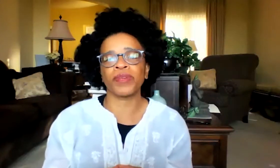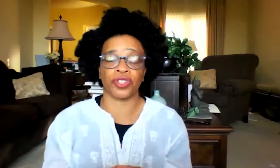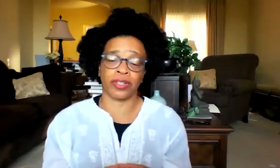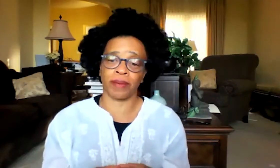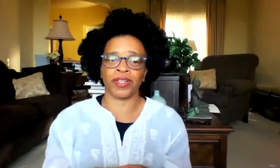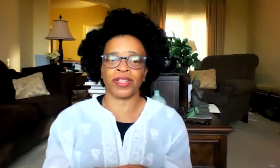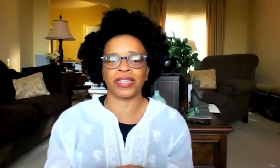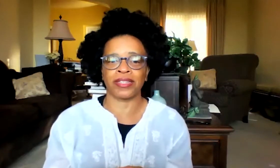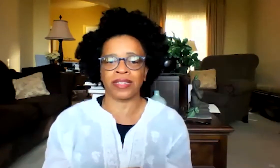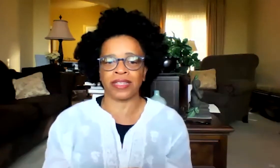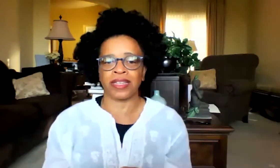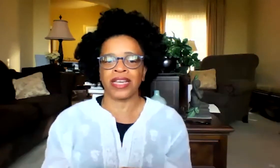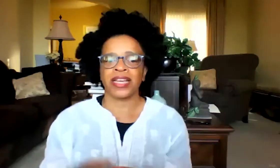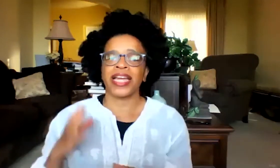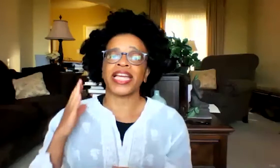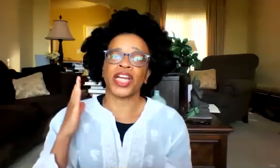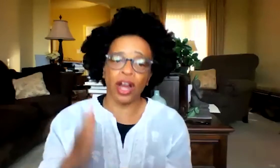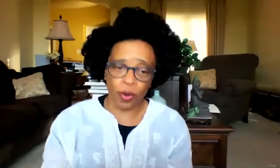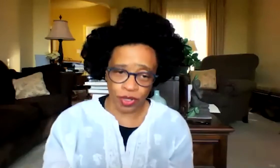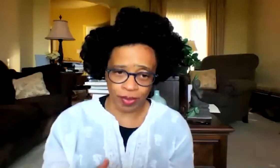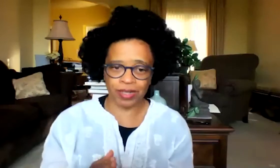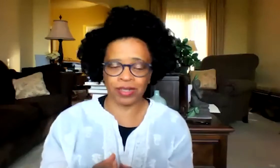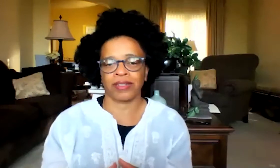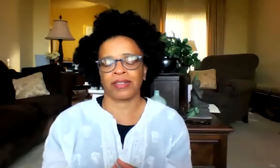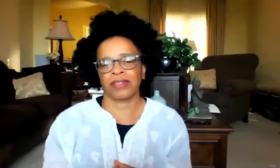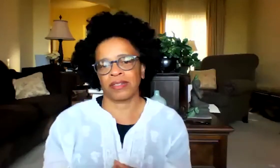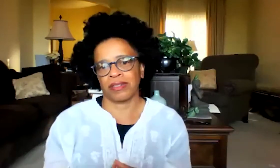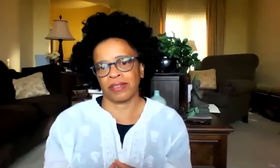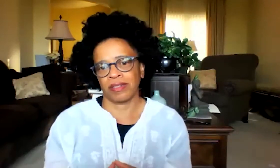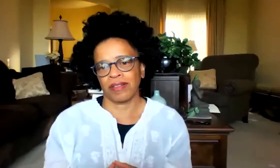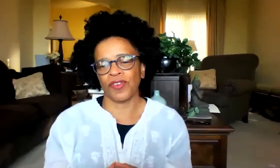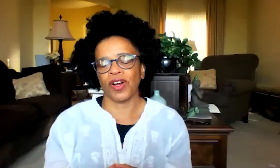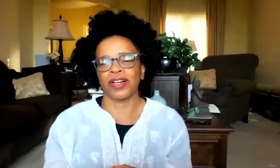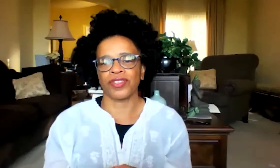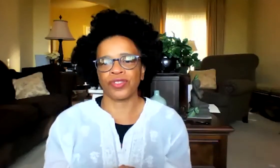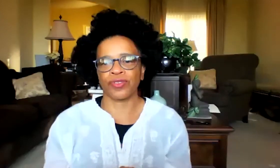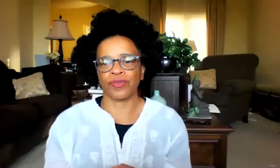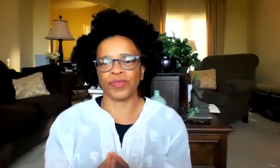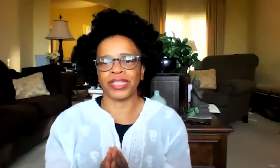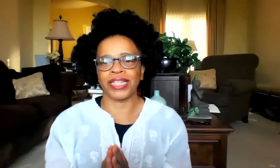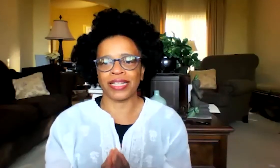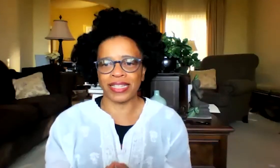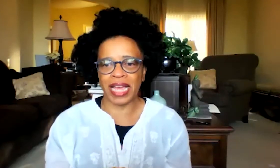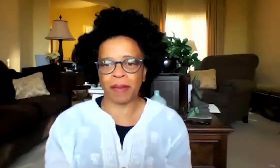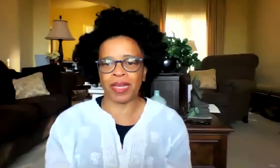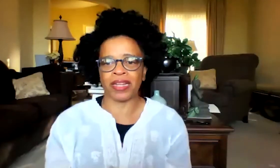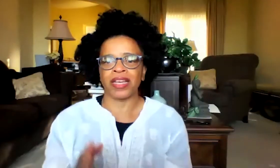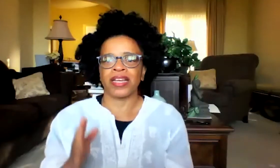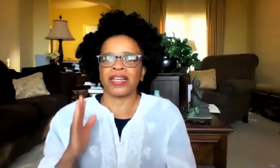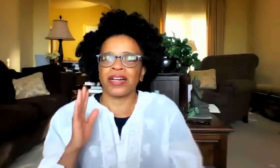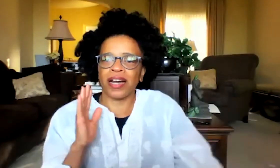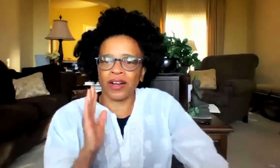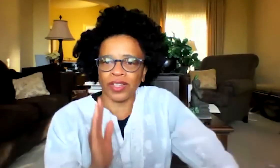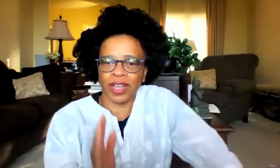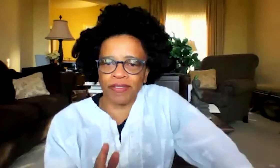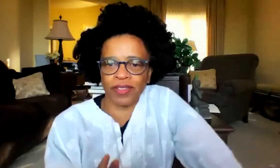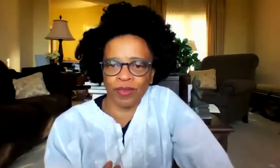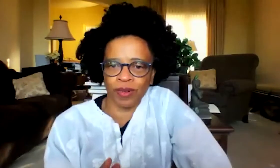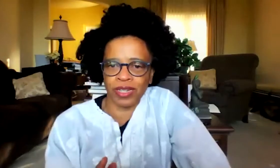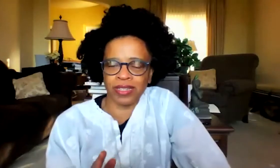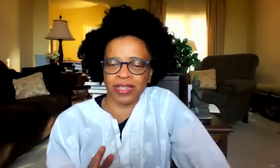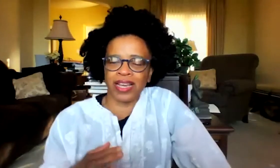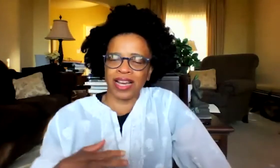just permission, I'm going to say this, encouragement for us to really examine our